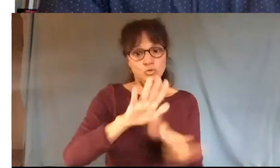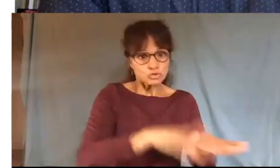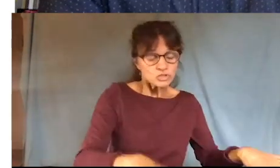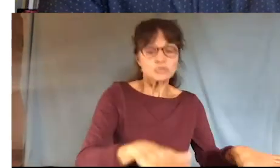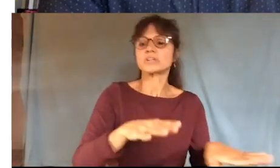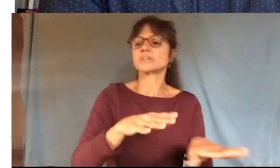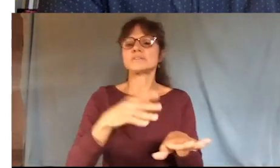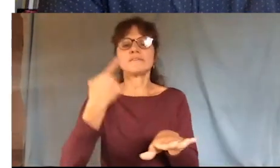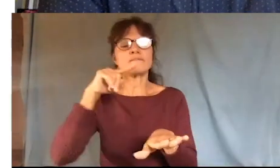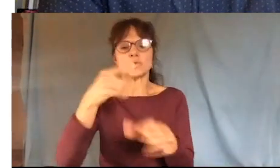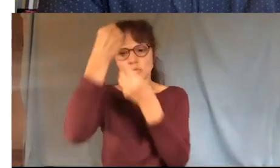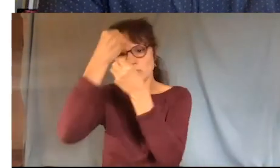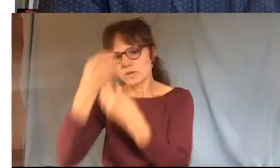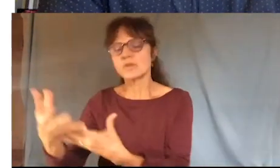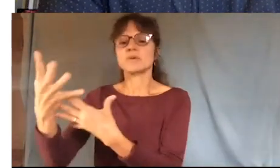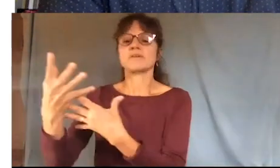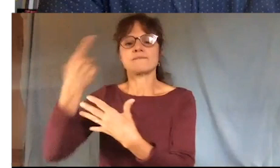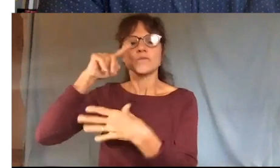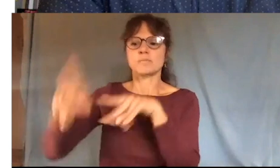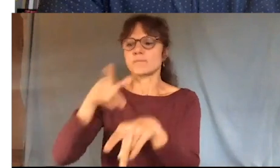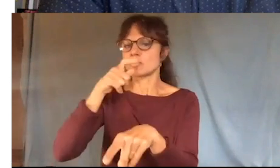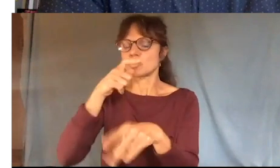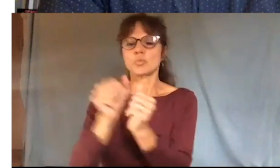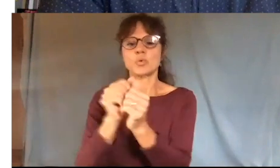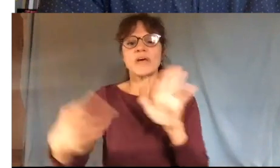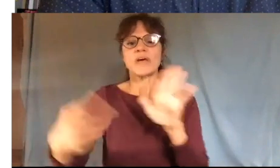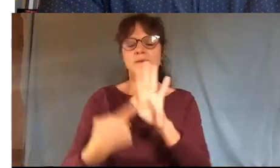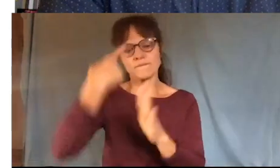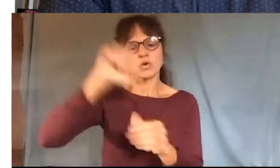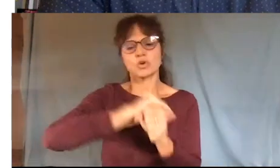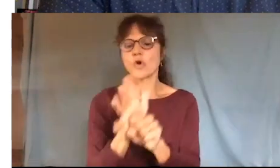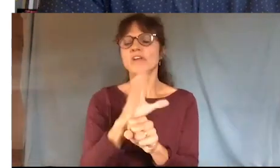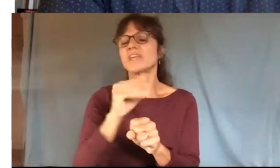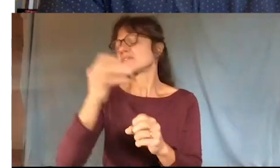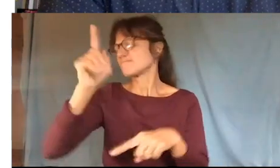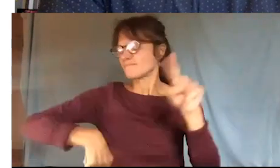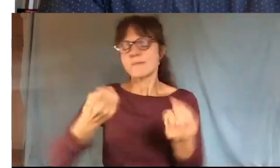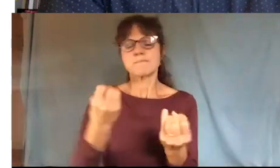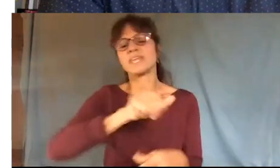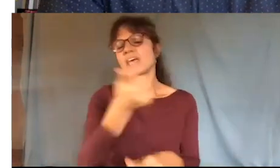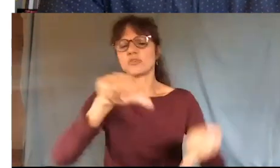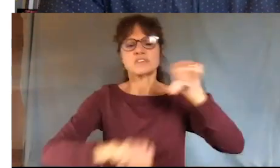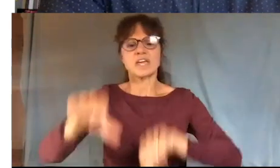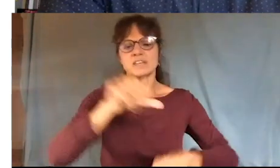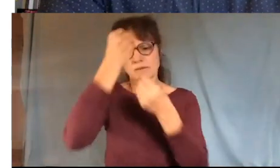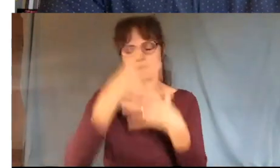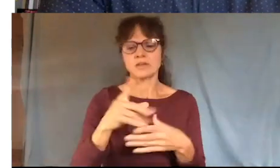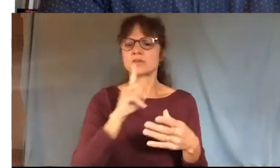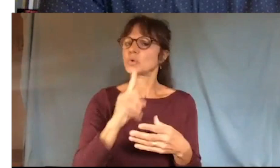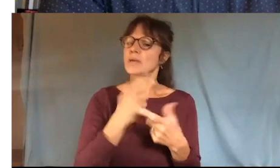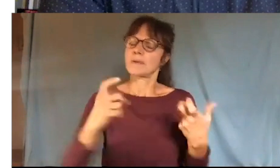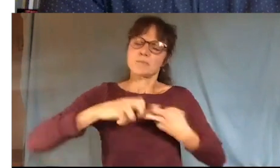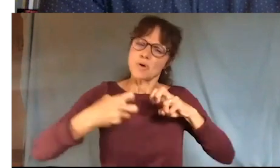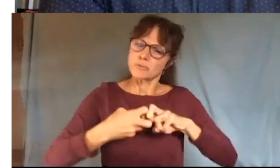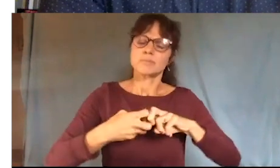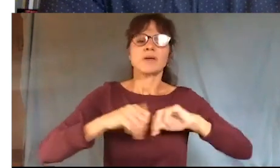on the number of people who are asymptomatic for COVID-19, and all sorts of other scientific data? It's incredibly problematic. And